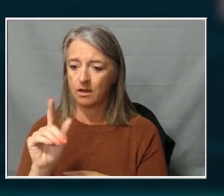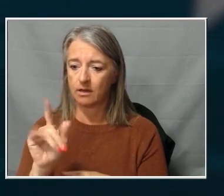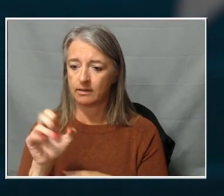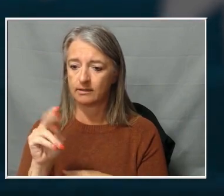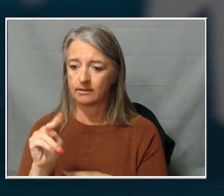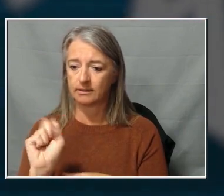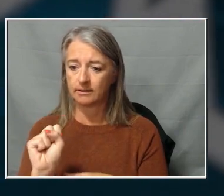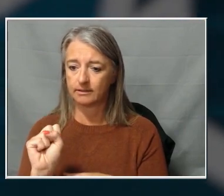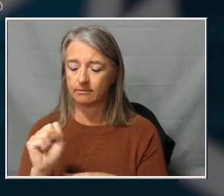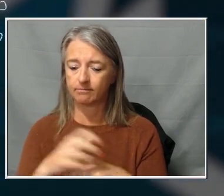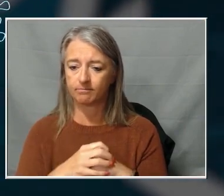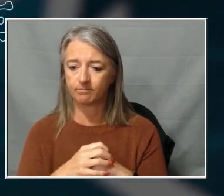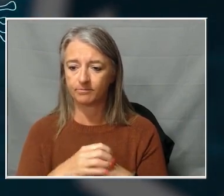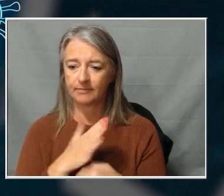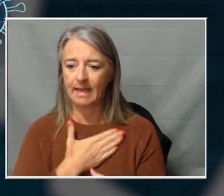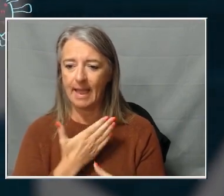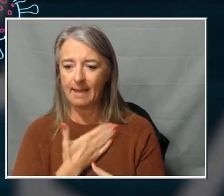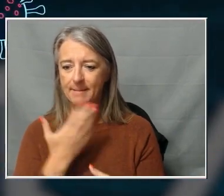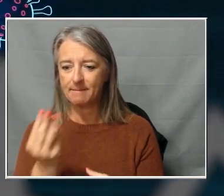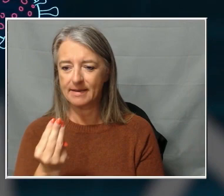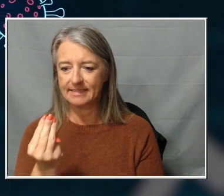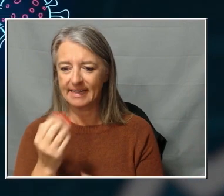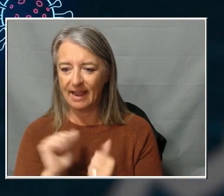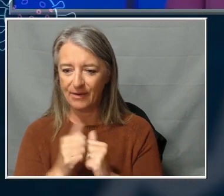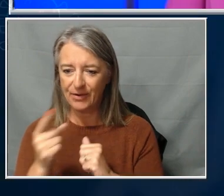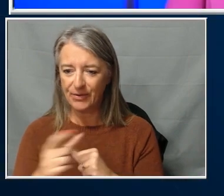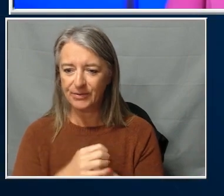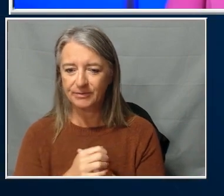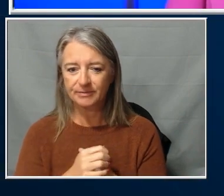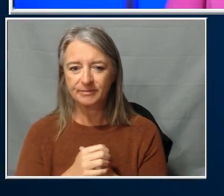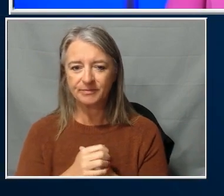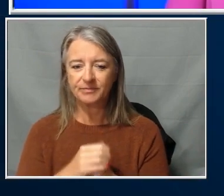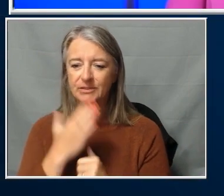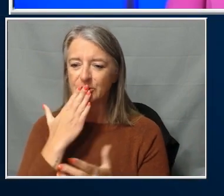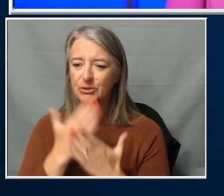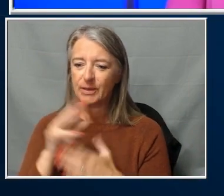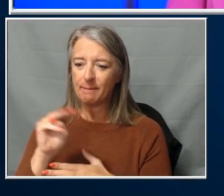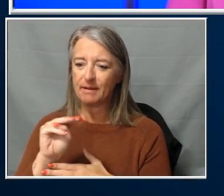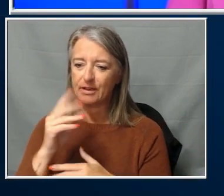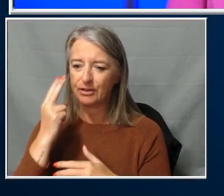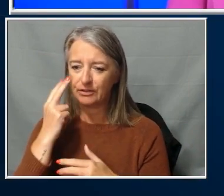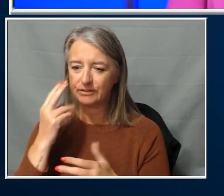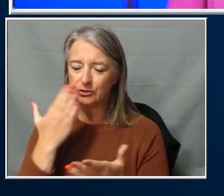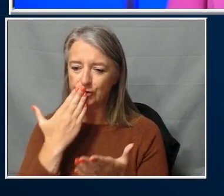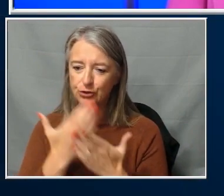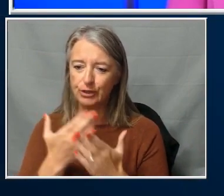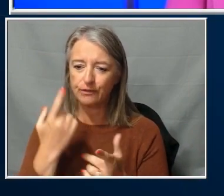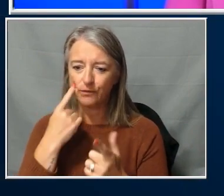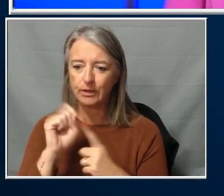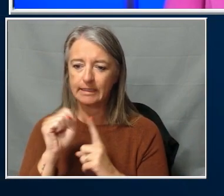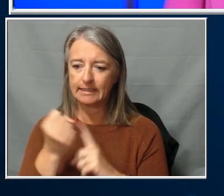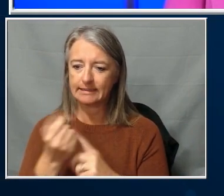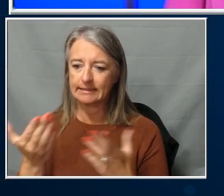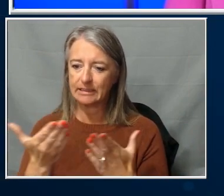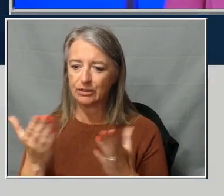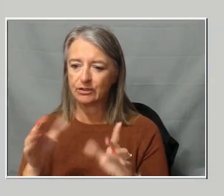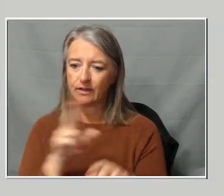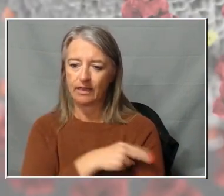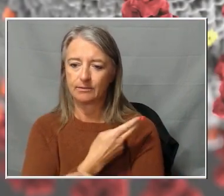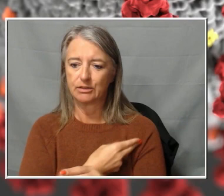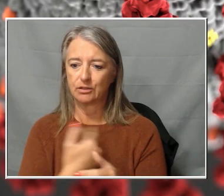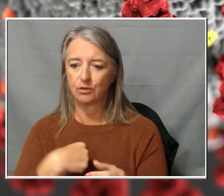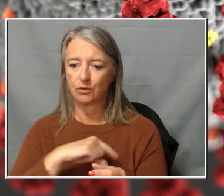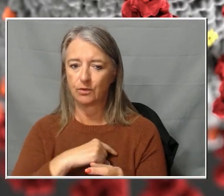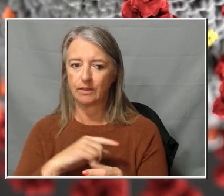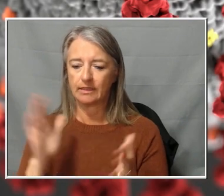and Control. A happy Monday. How are you? Yeah, it's a good Monday. It is. And good for cases here at the hospital, too. So right now we have seen